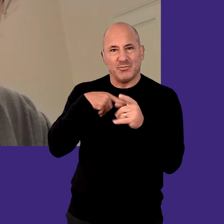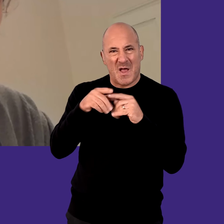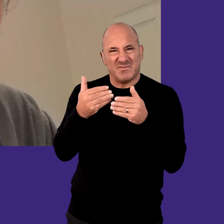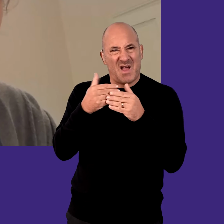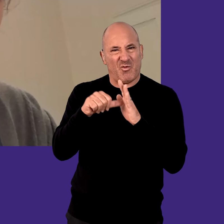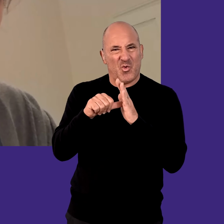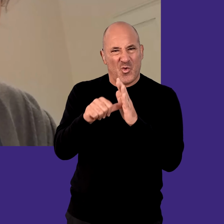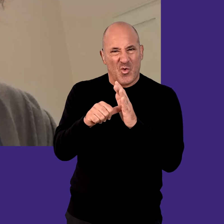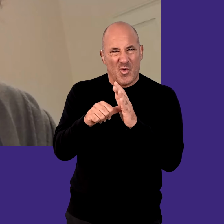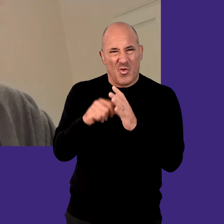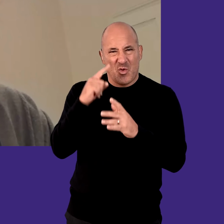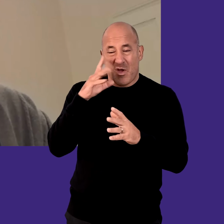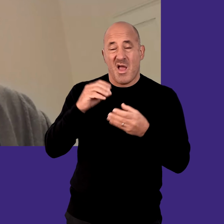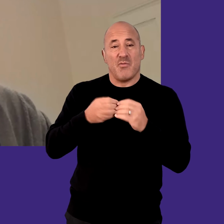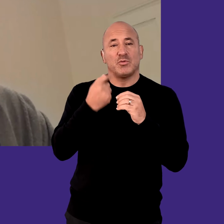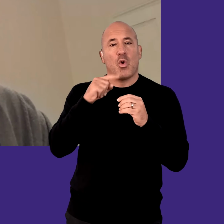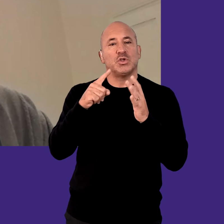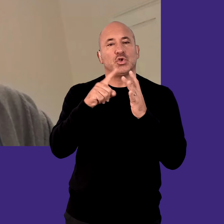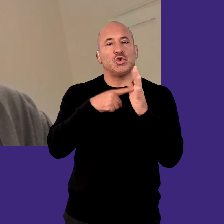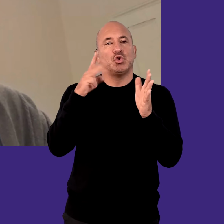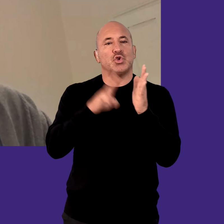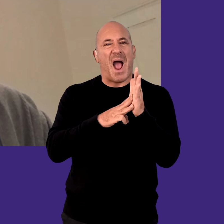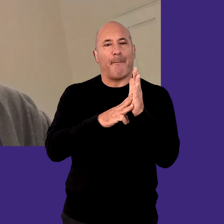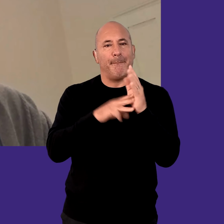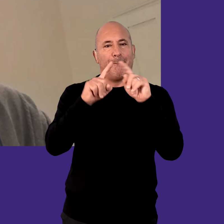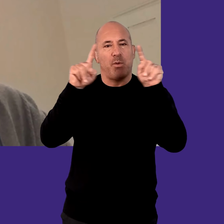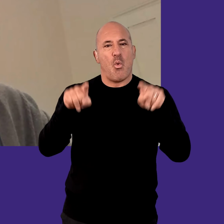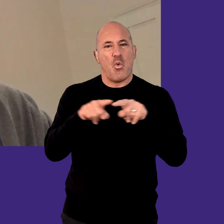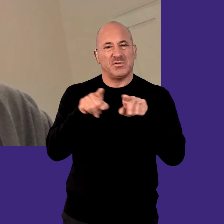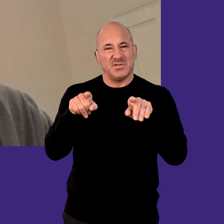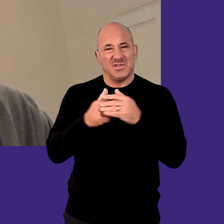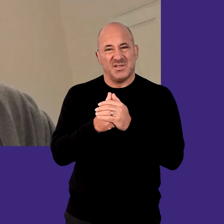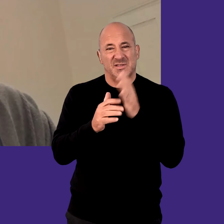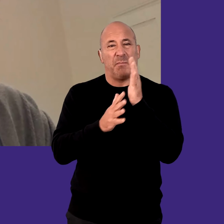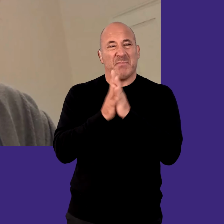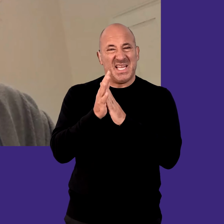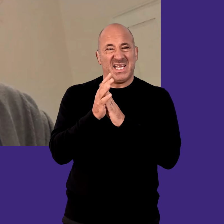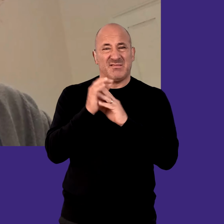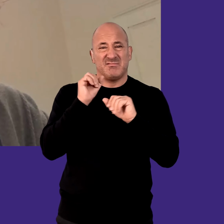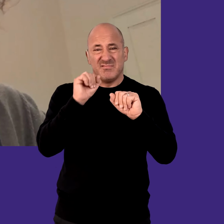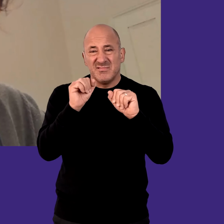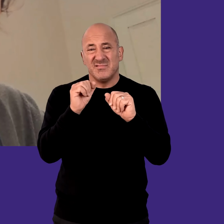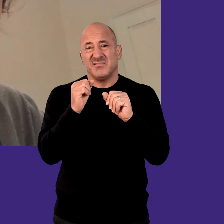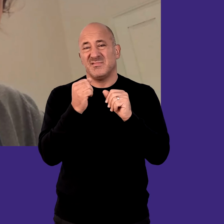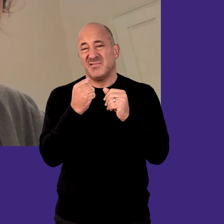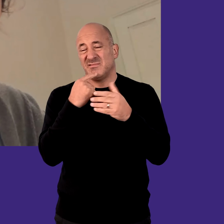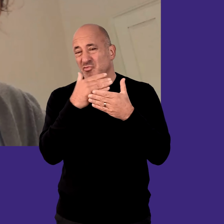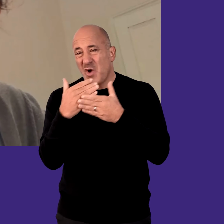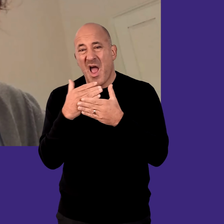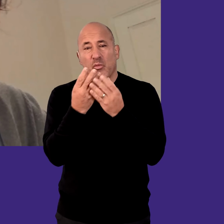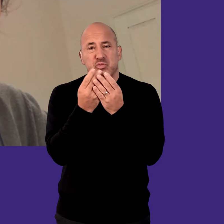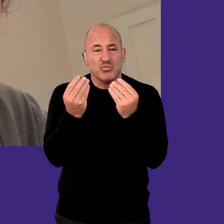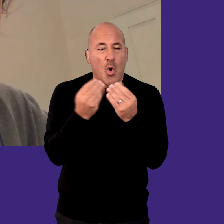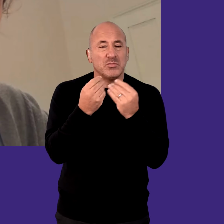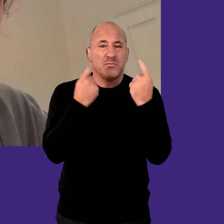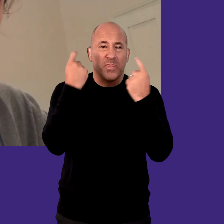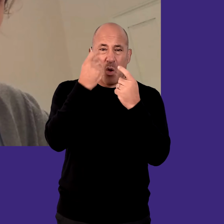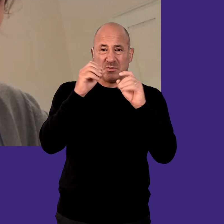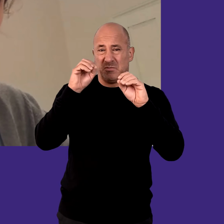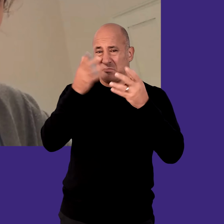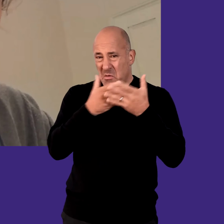the chat is sometimes difficult to save. So what we thought was we would create a Jamboard and then